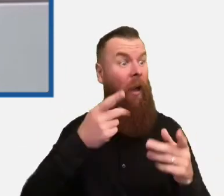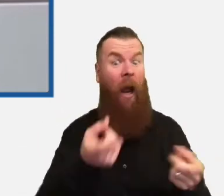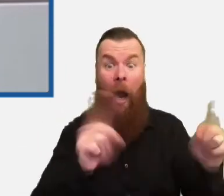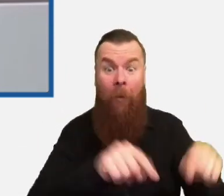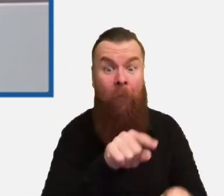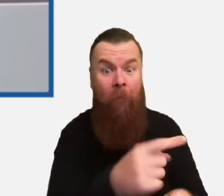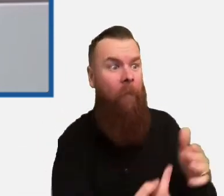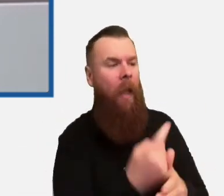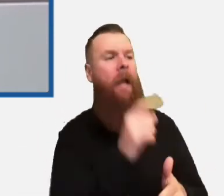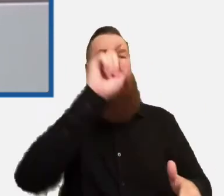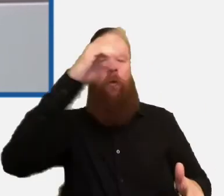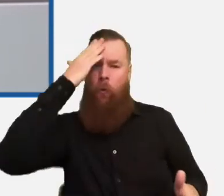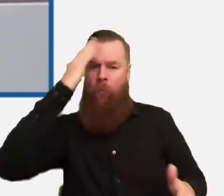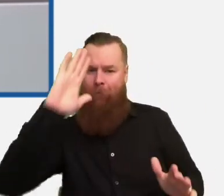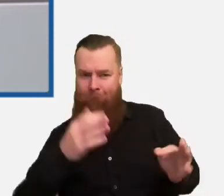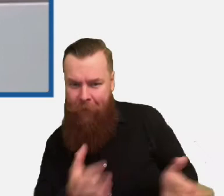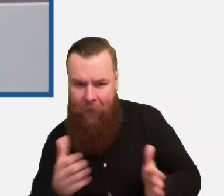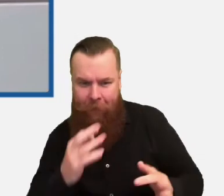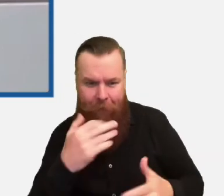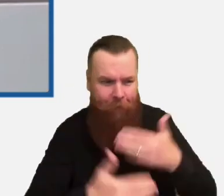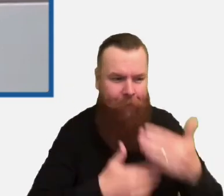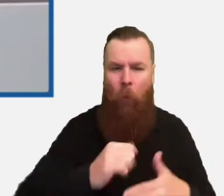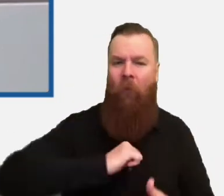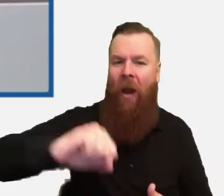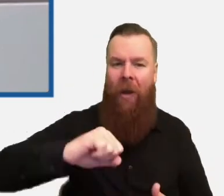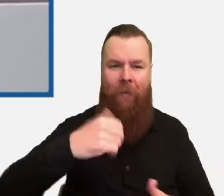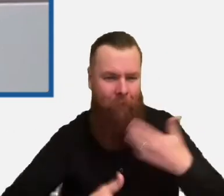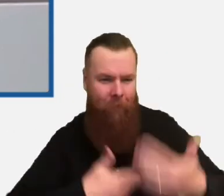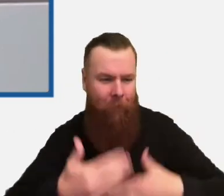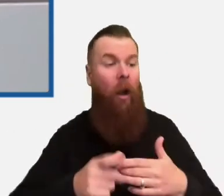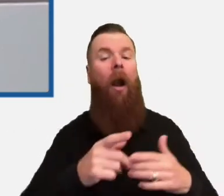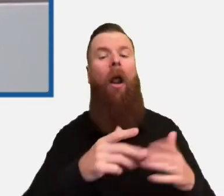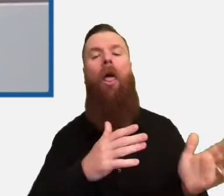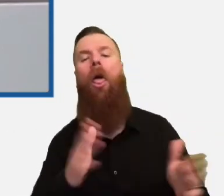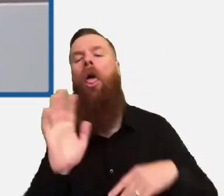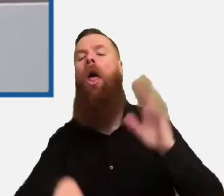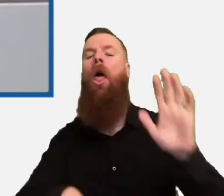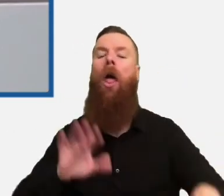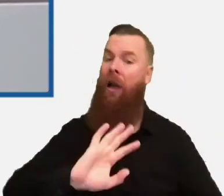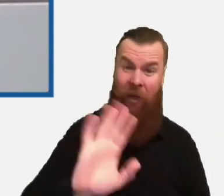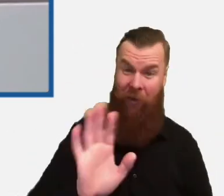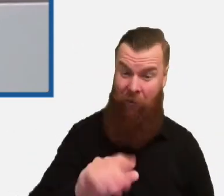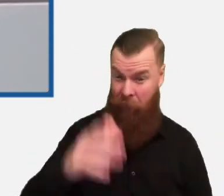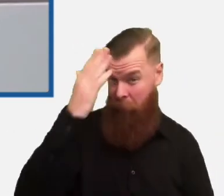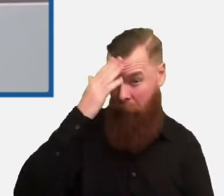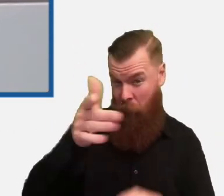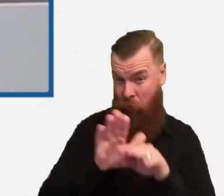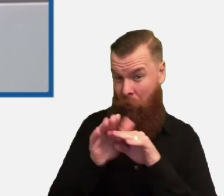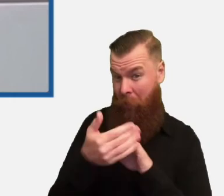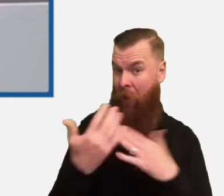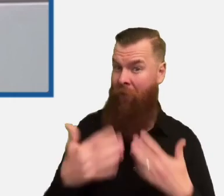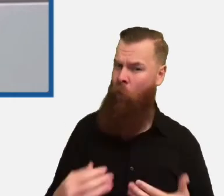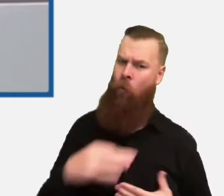timely manner. So I believe that Jamaica has benefited by looking at all these experiences. I